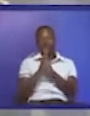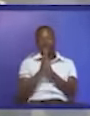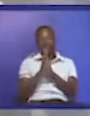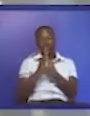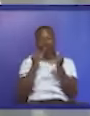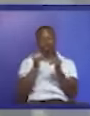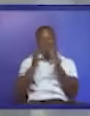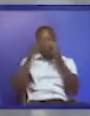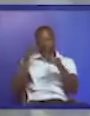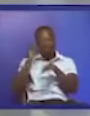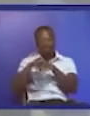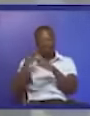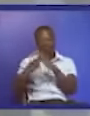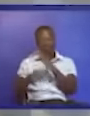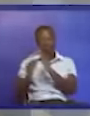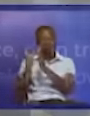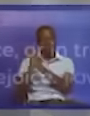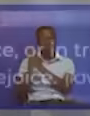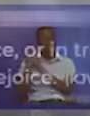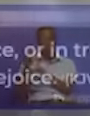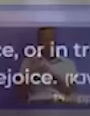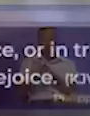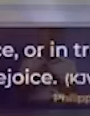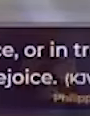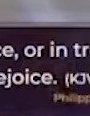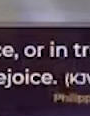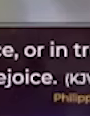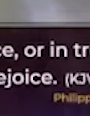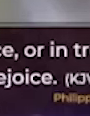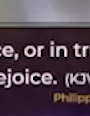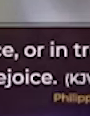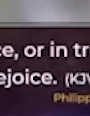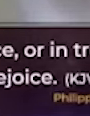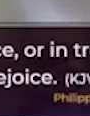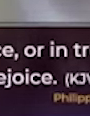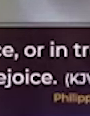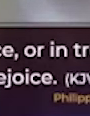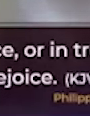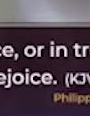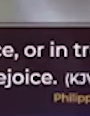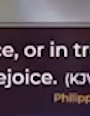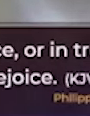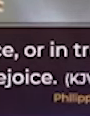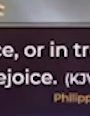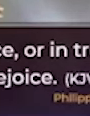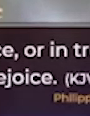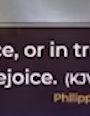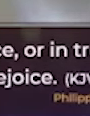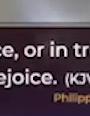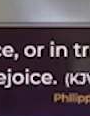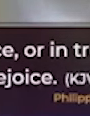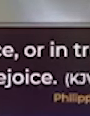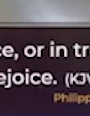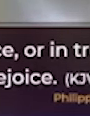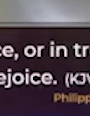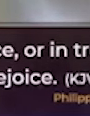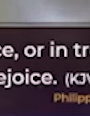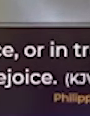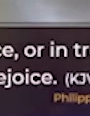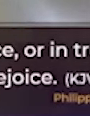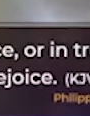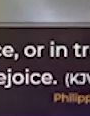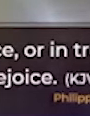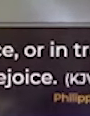one tonight. That is not everything. Your prayer and